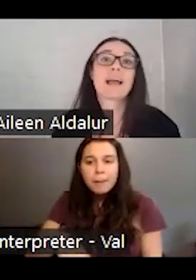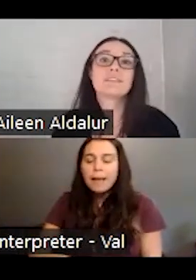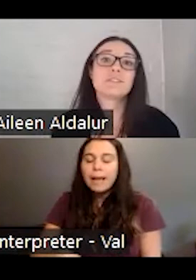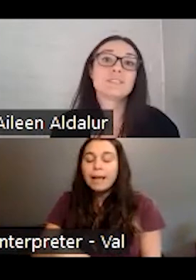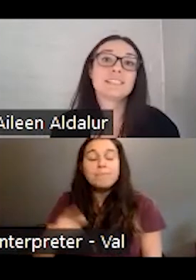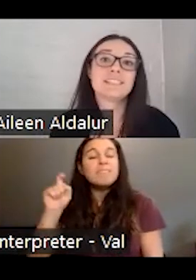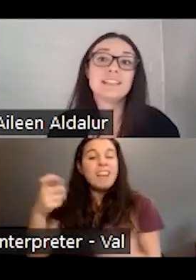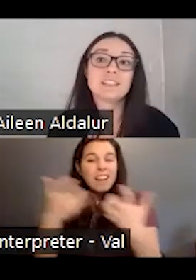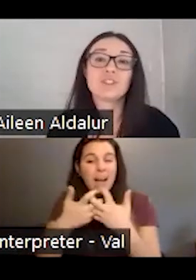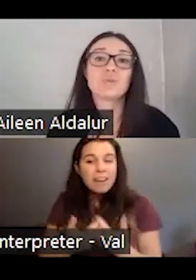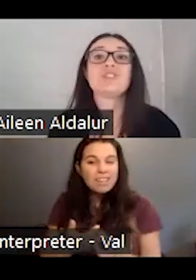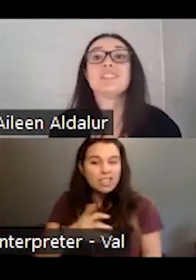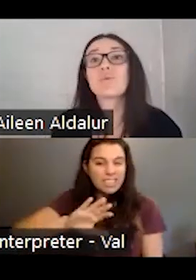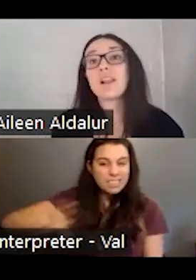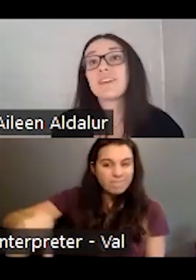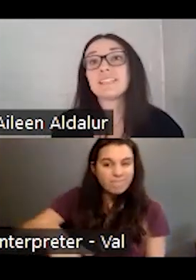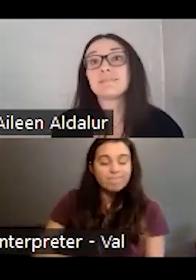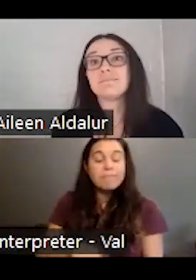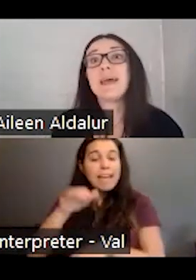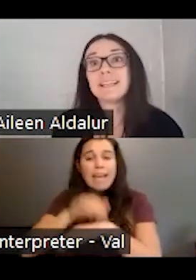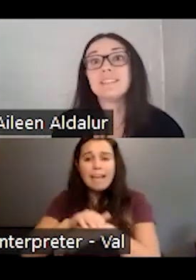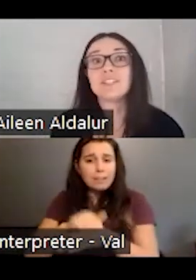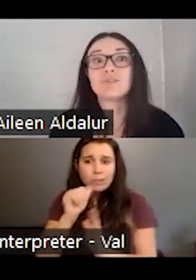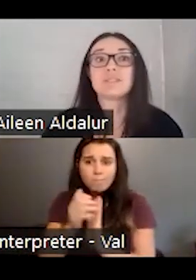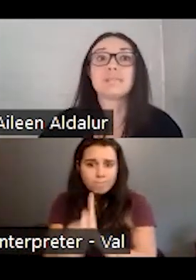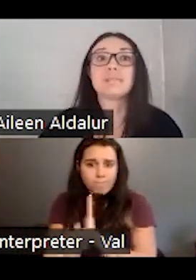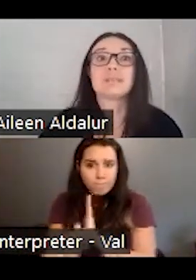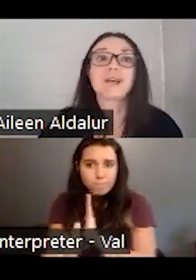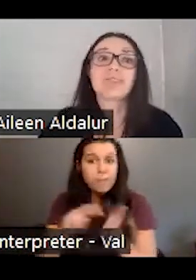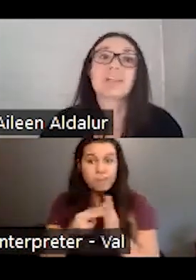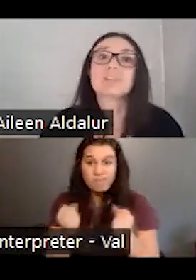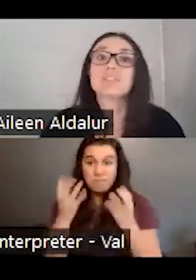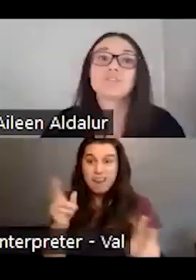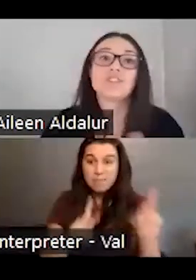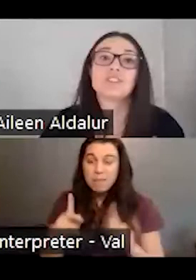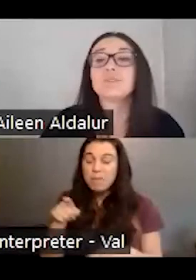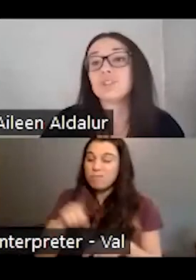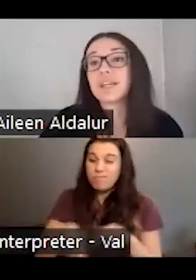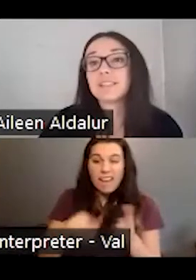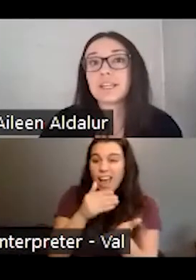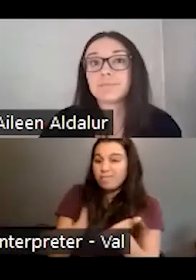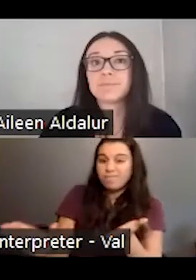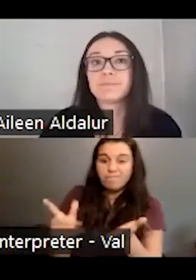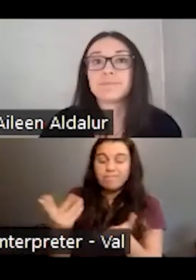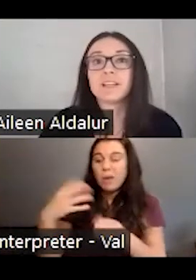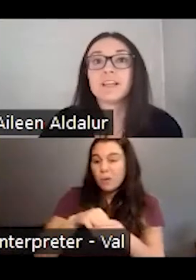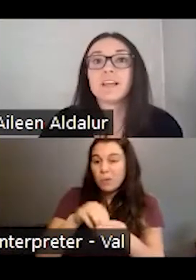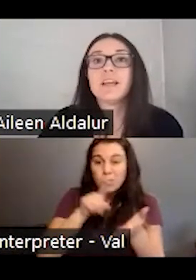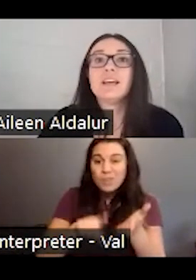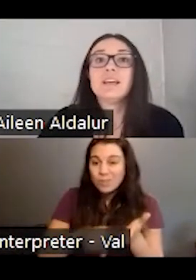or their lack of fluency in English, which disqualifies many individuals based on clinical intervention inclusion criteria.